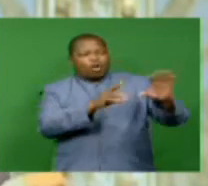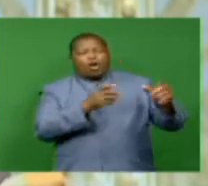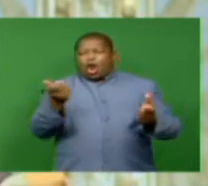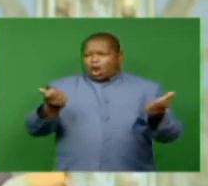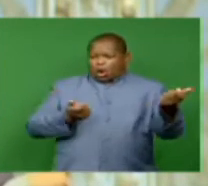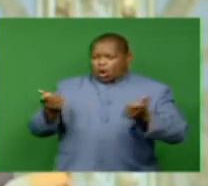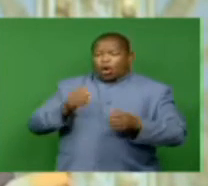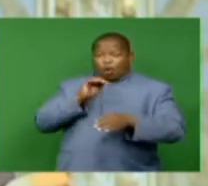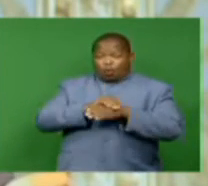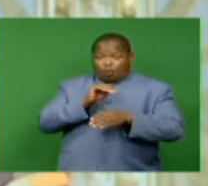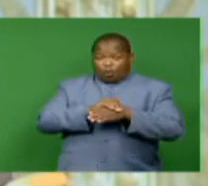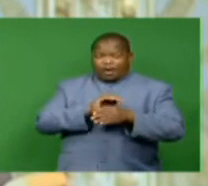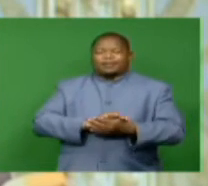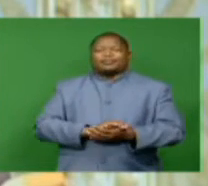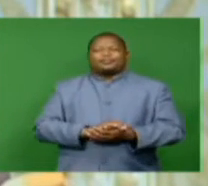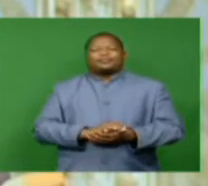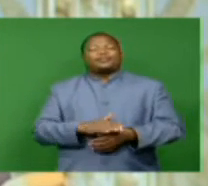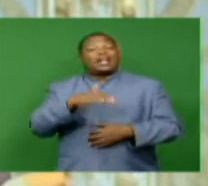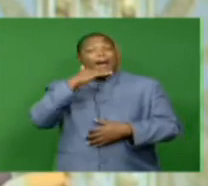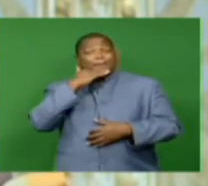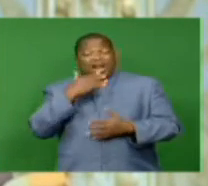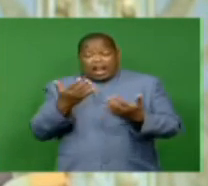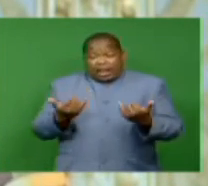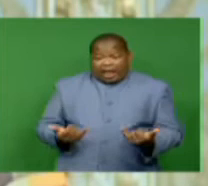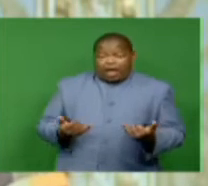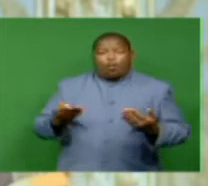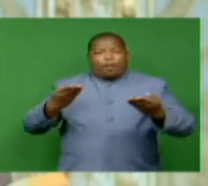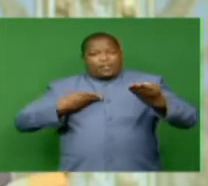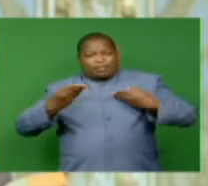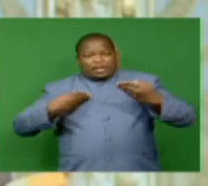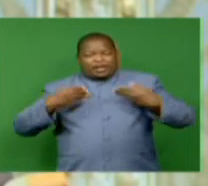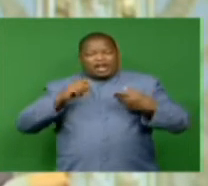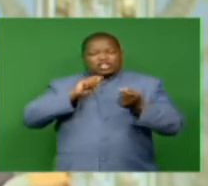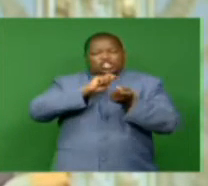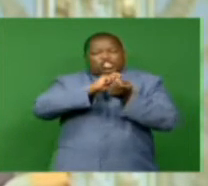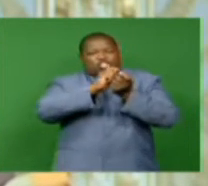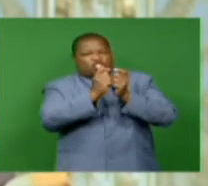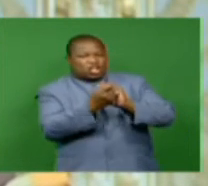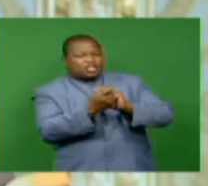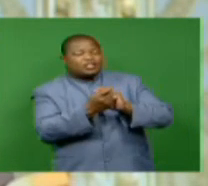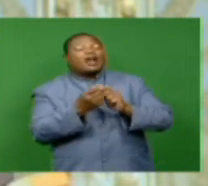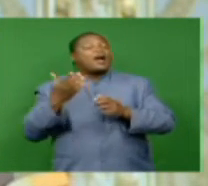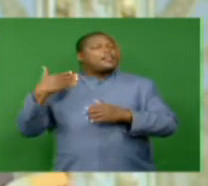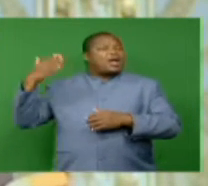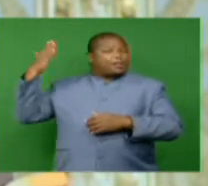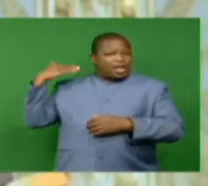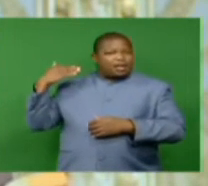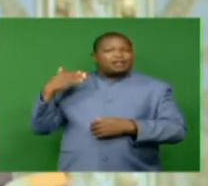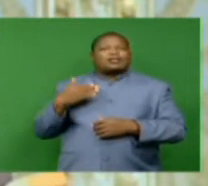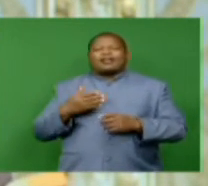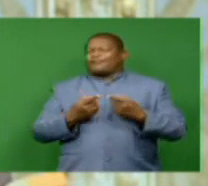shift from the traditional online trading that we are used to. It brings a